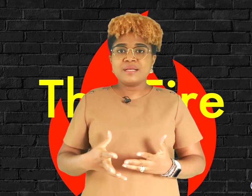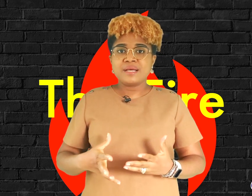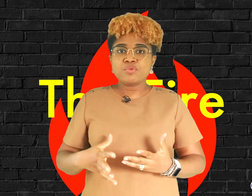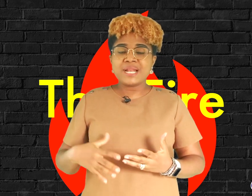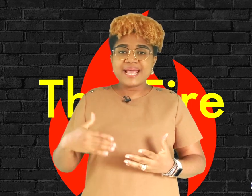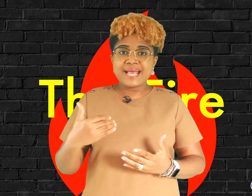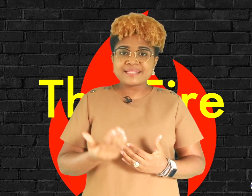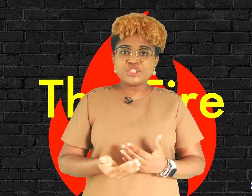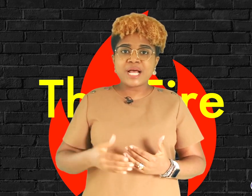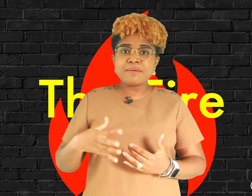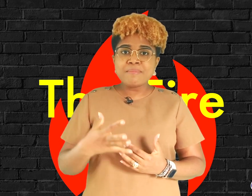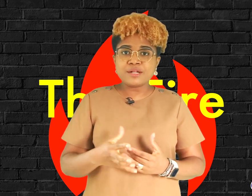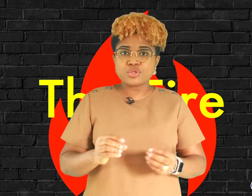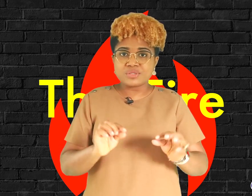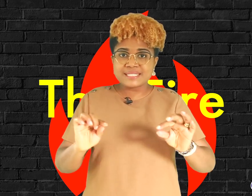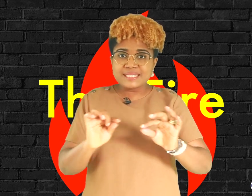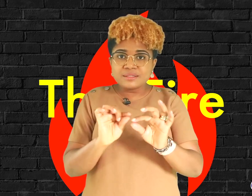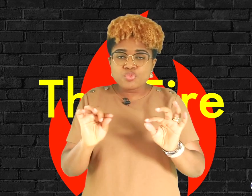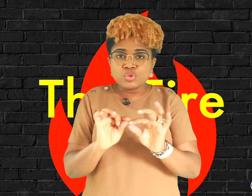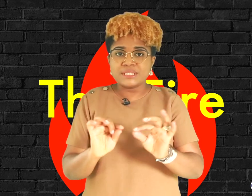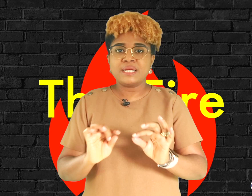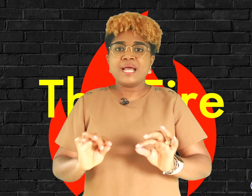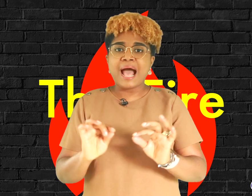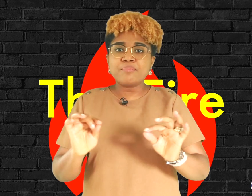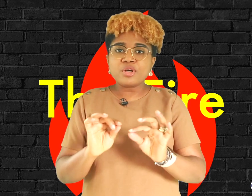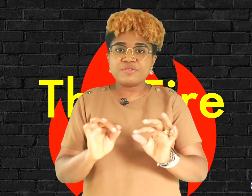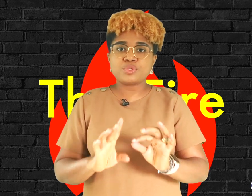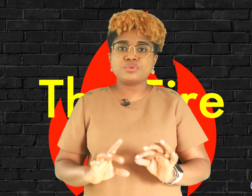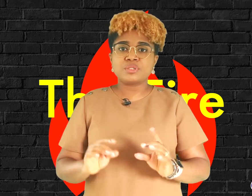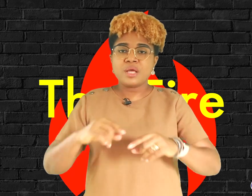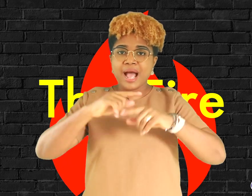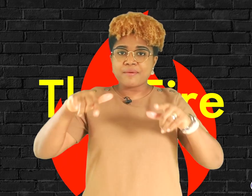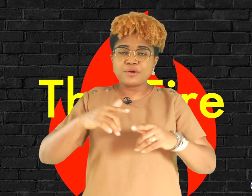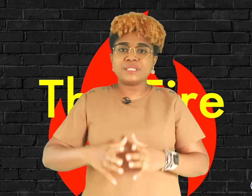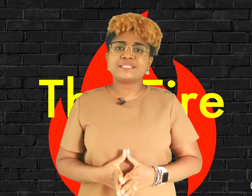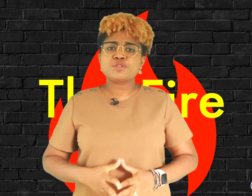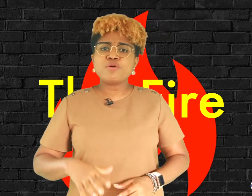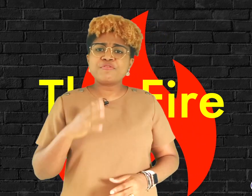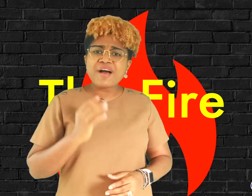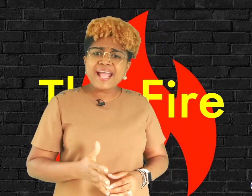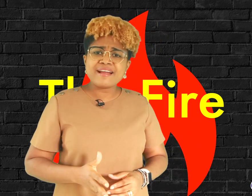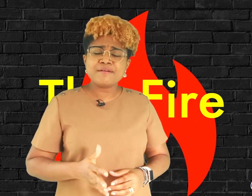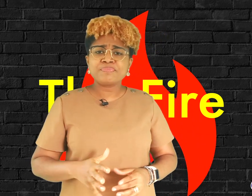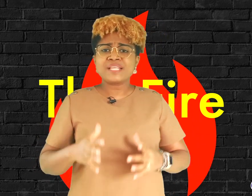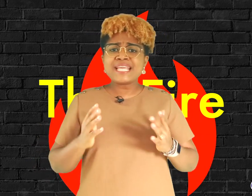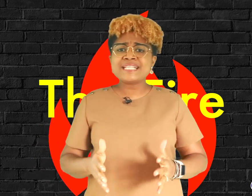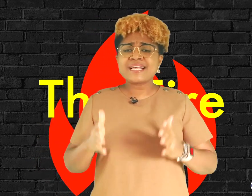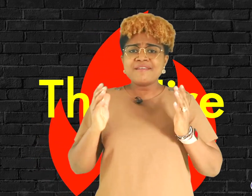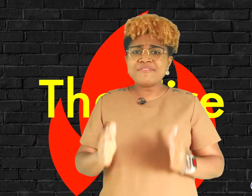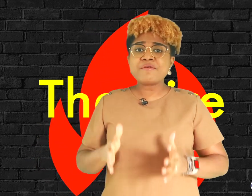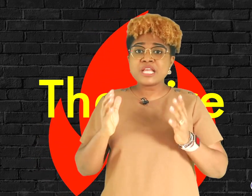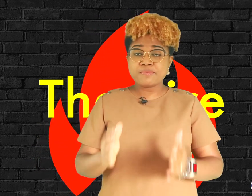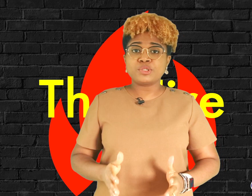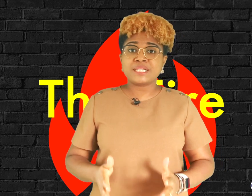heat will essentially melt or seal the wound and blood vessels around it. So fire